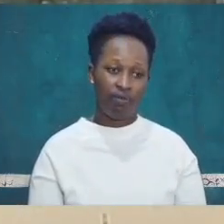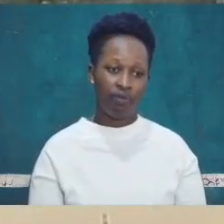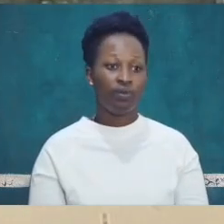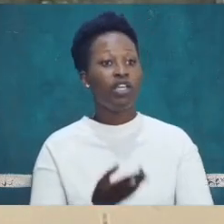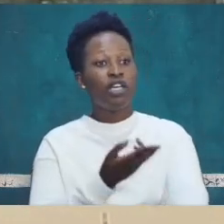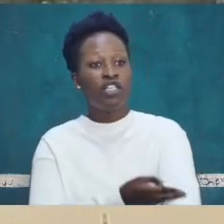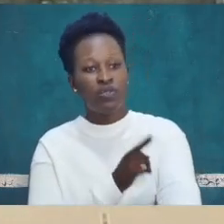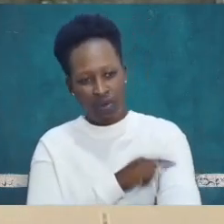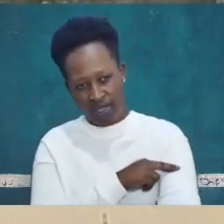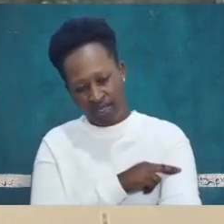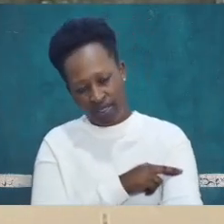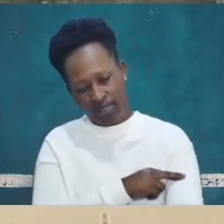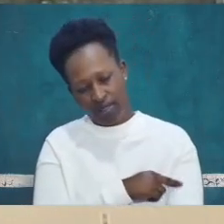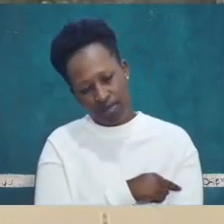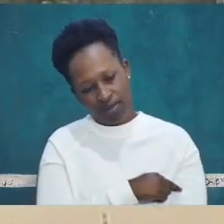resources